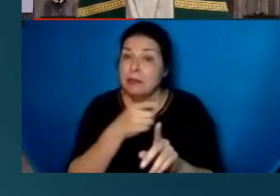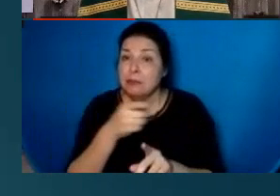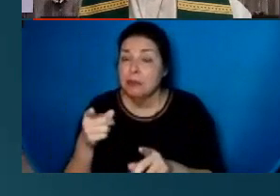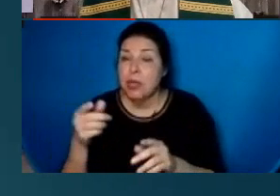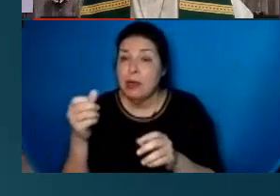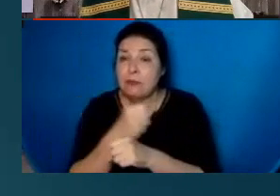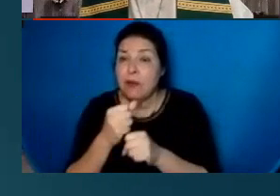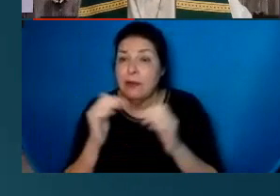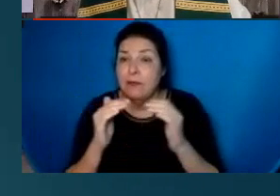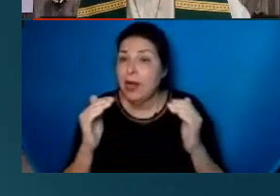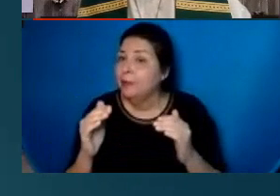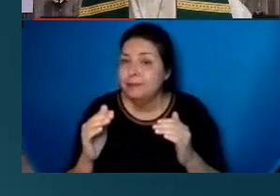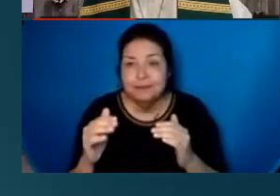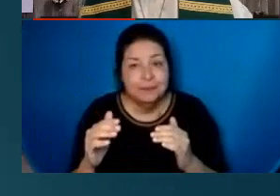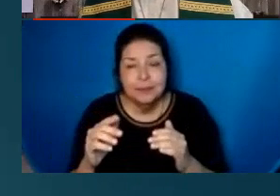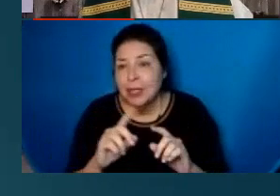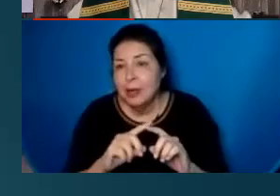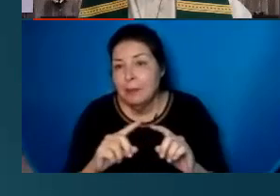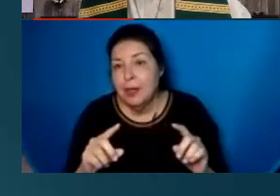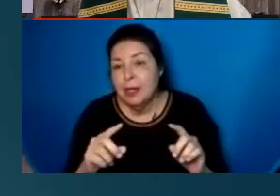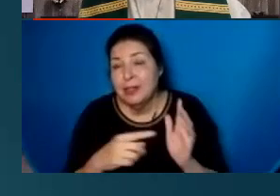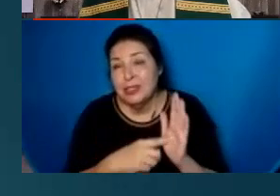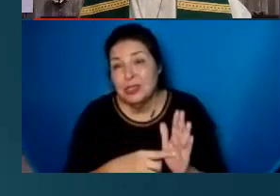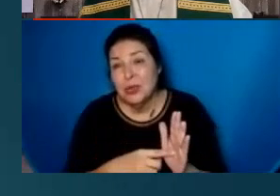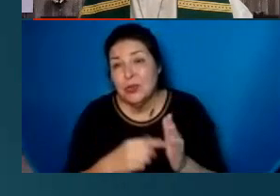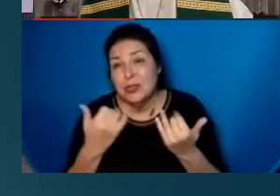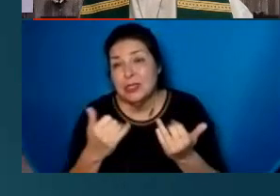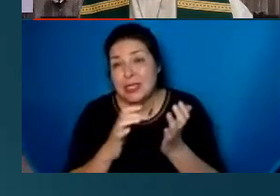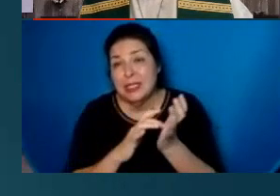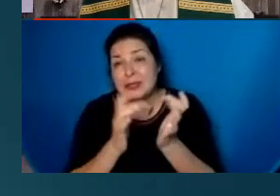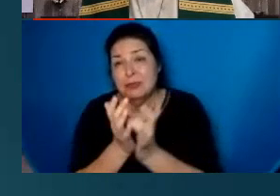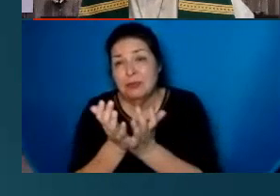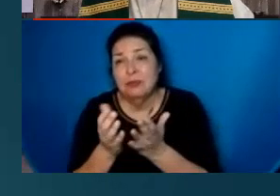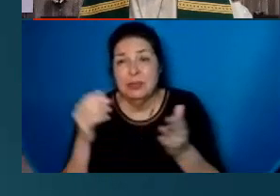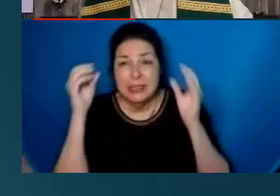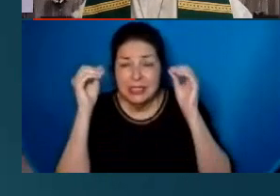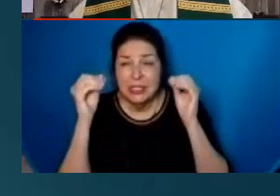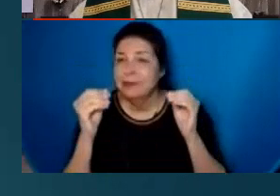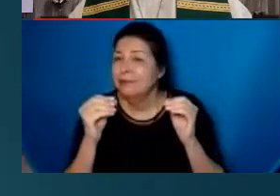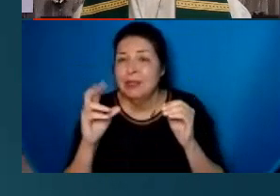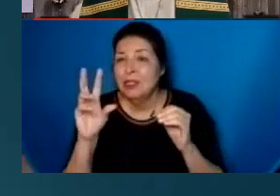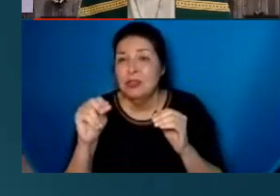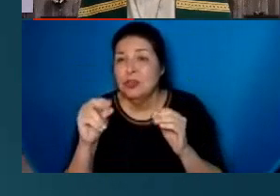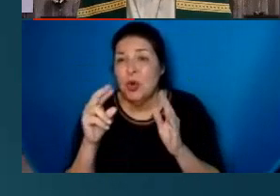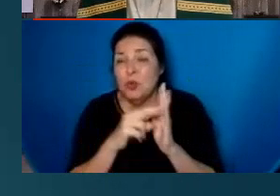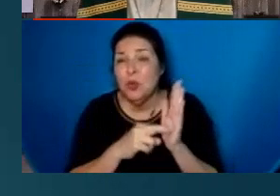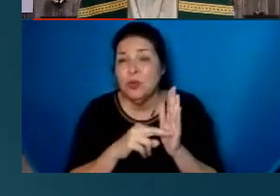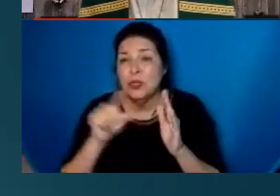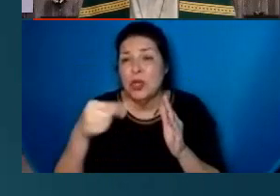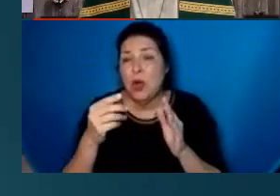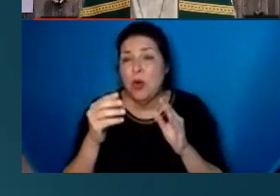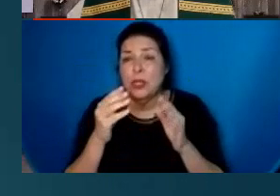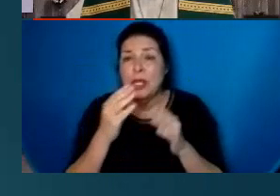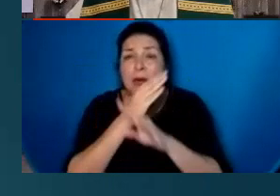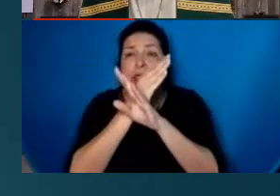today's gospel, that shows there are no rules for demons. Our only protection against demons is the protection